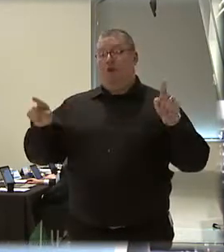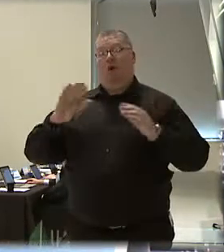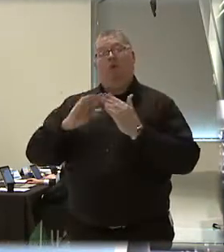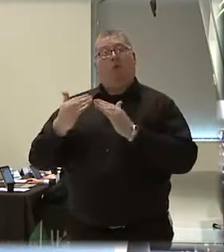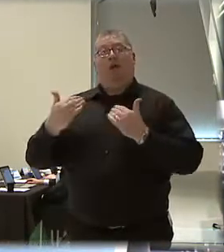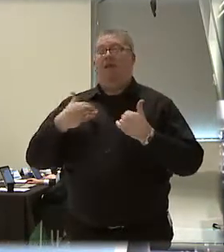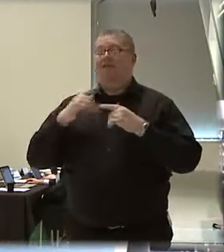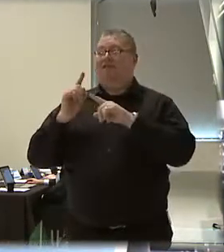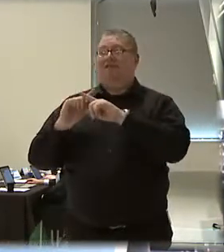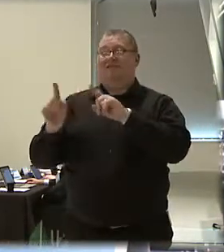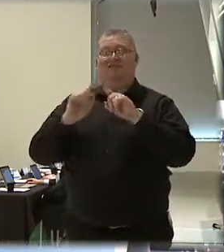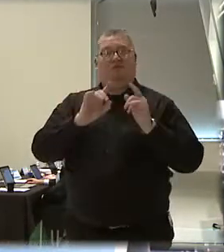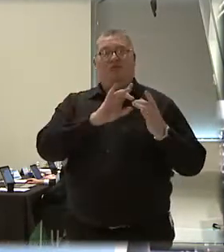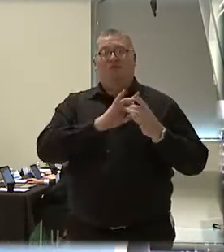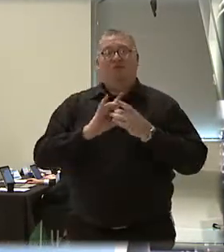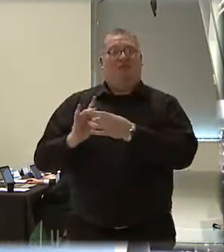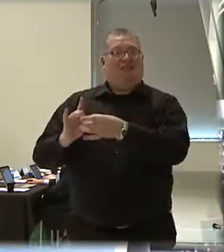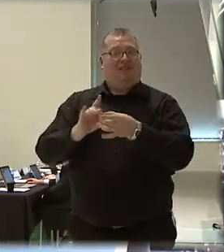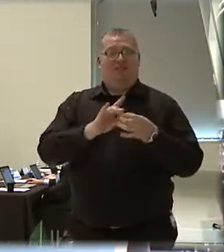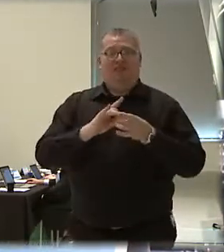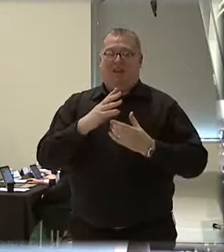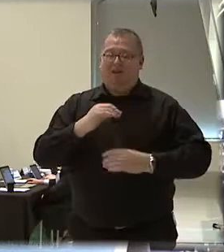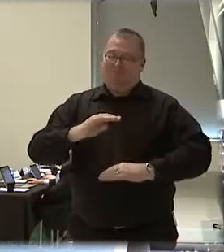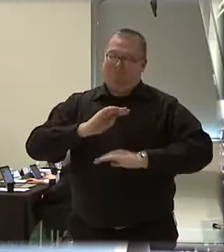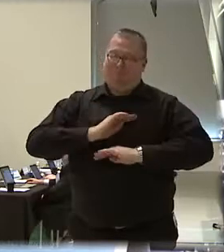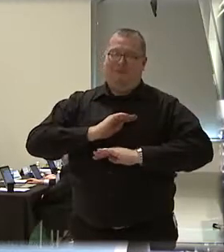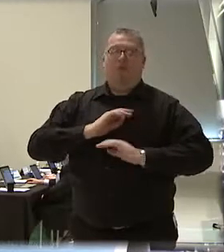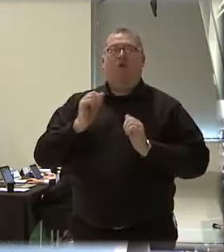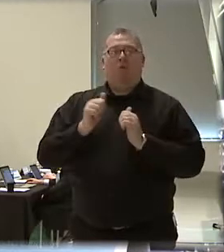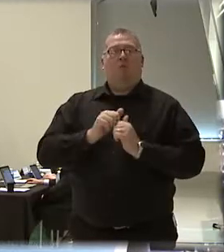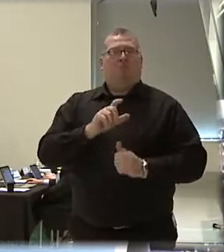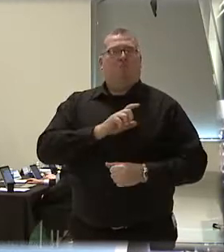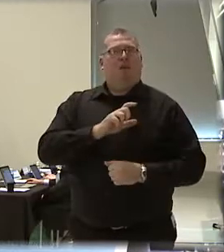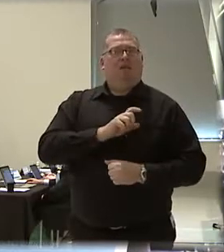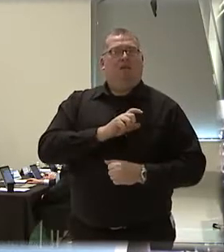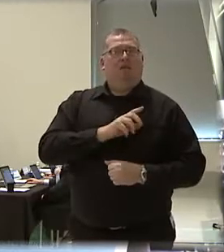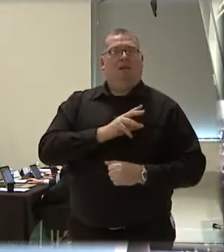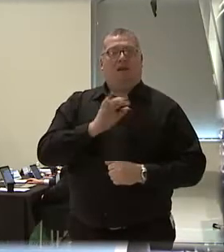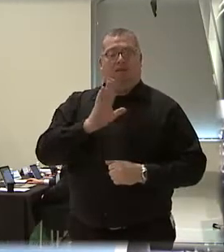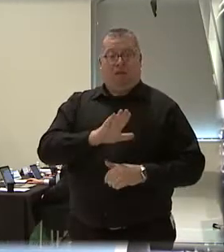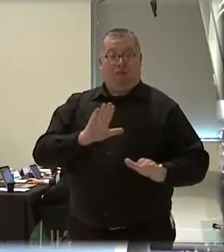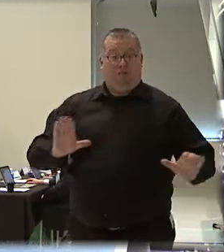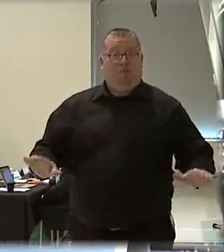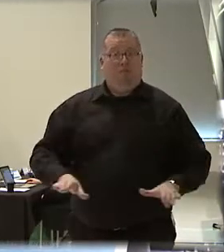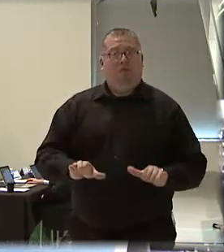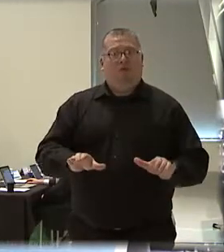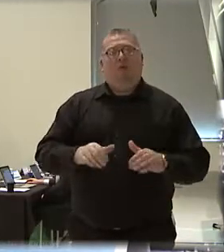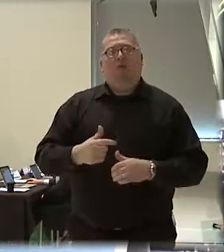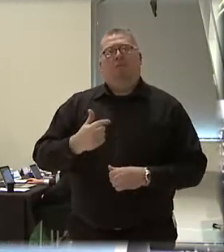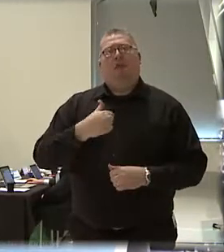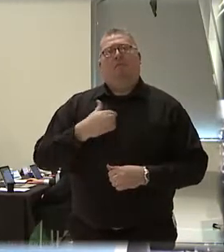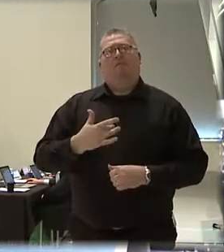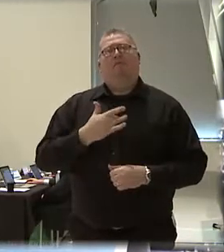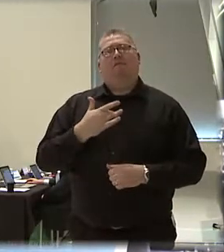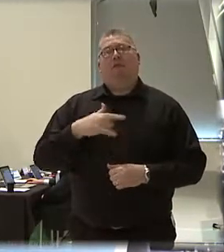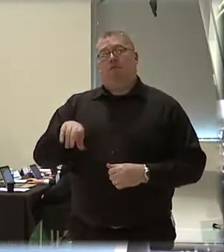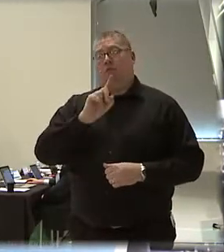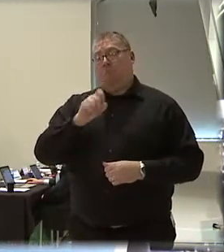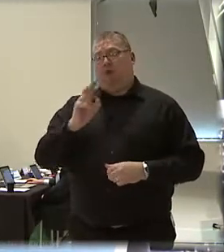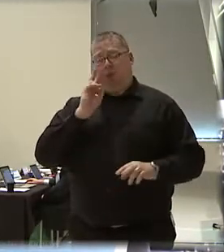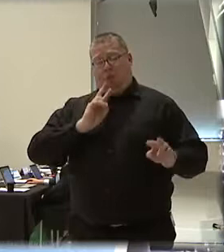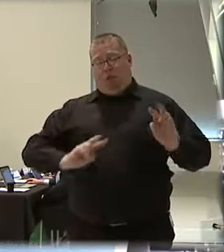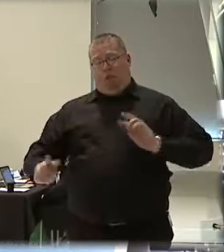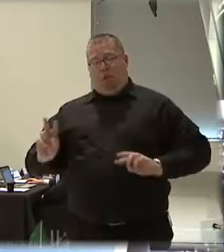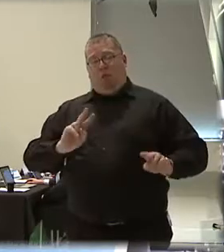different dynamics and relationships and satisfaction with the police and their performance. And so I think that you really have to look at